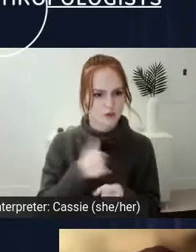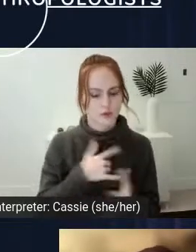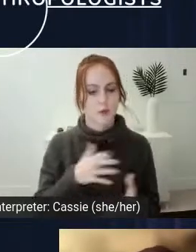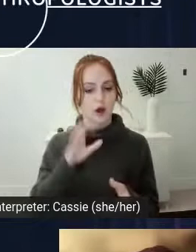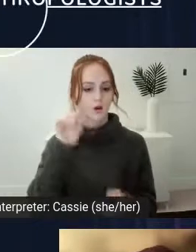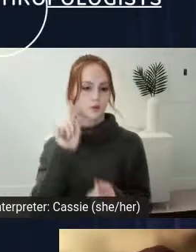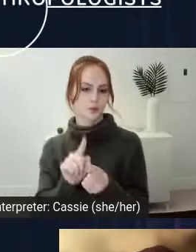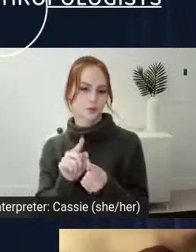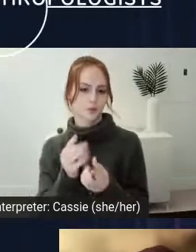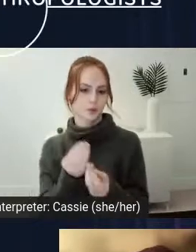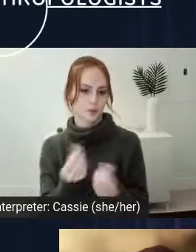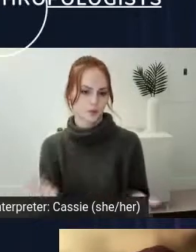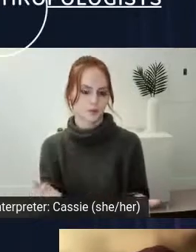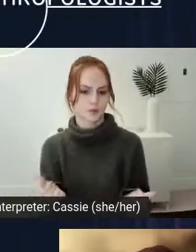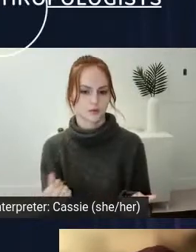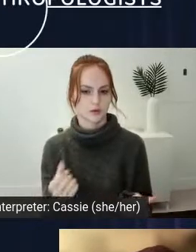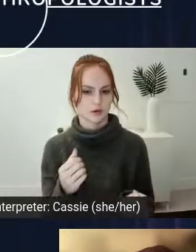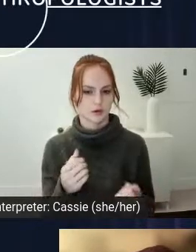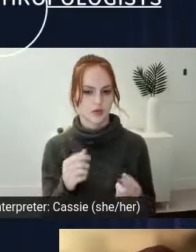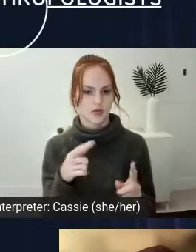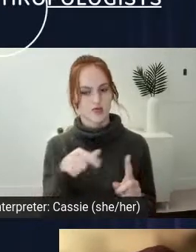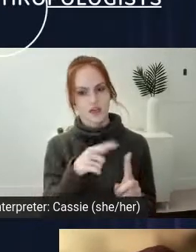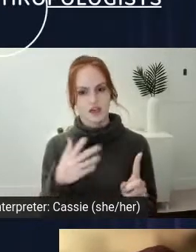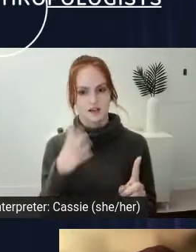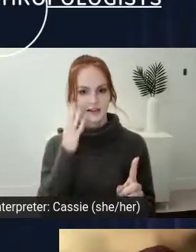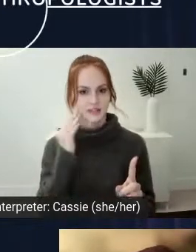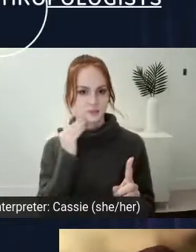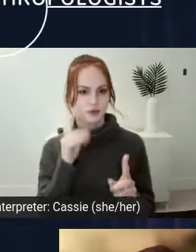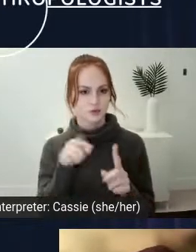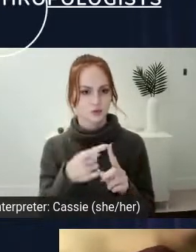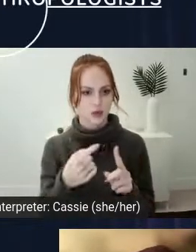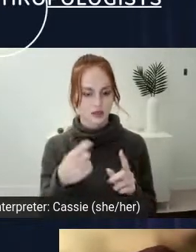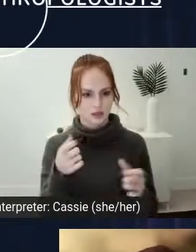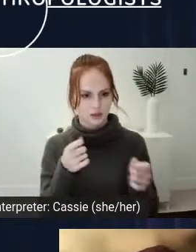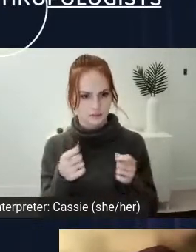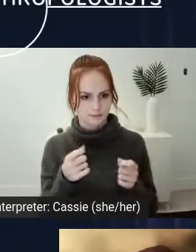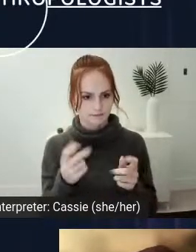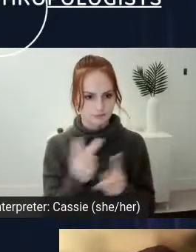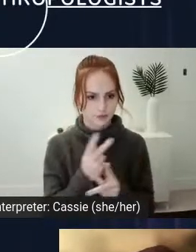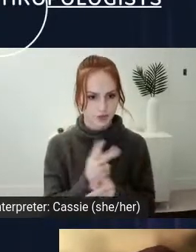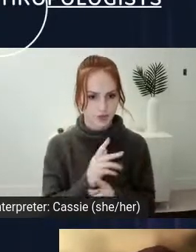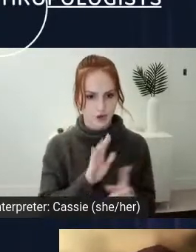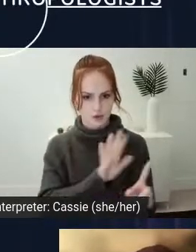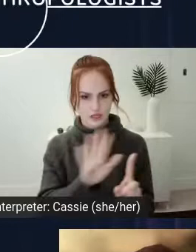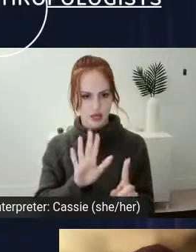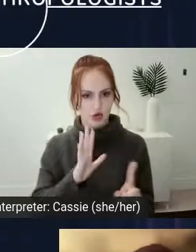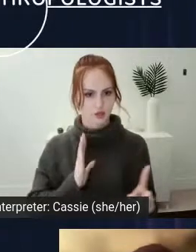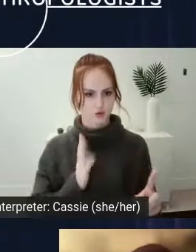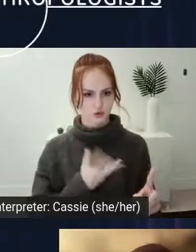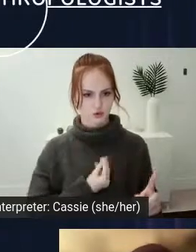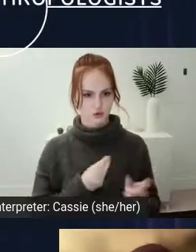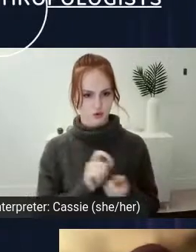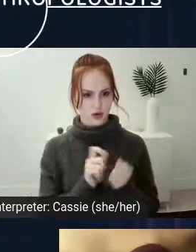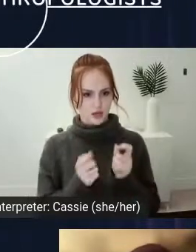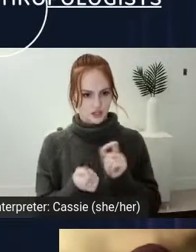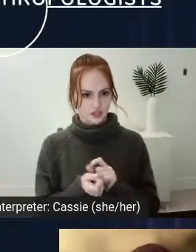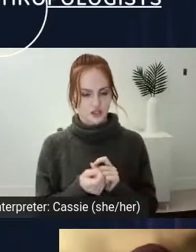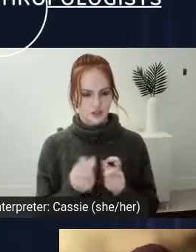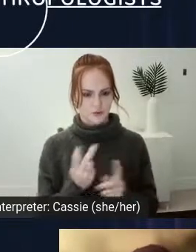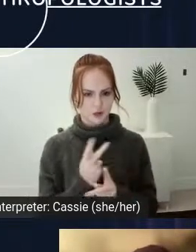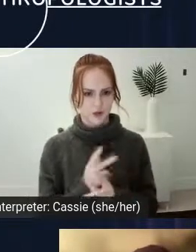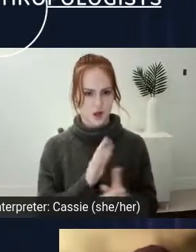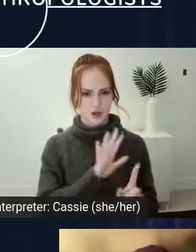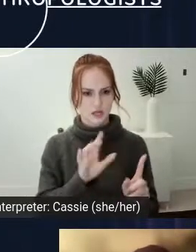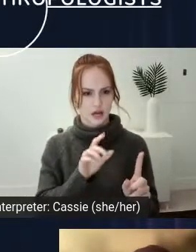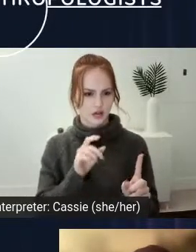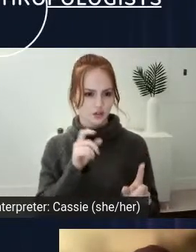know, as they are you know, managing their transition or dealing with dysphoria. And so the mental health